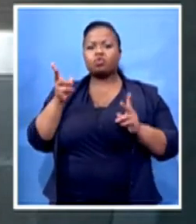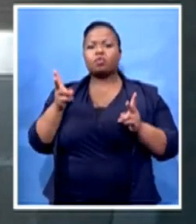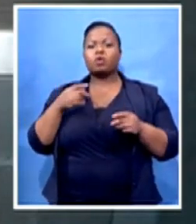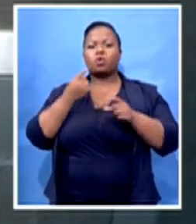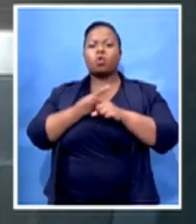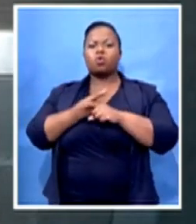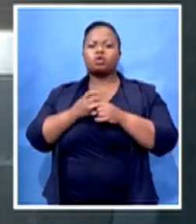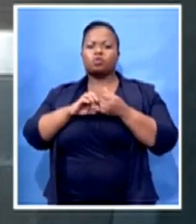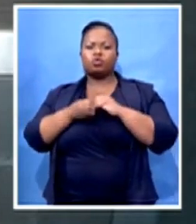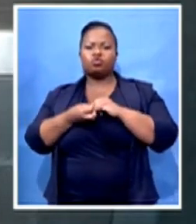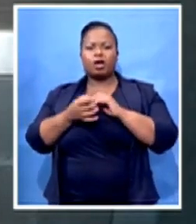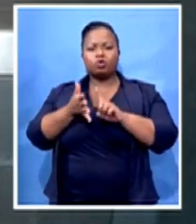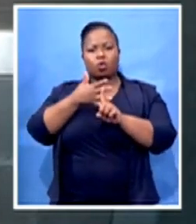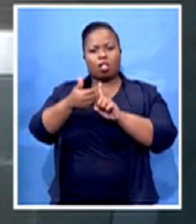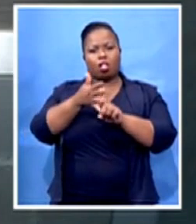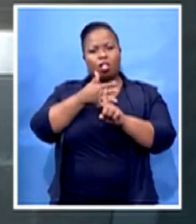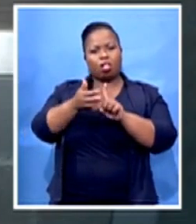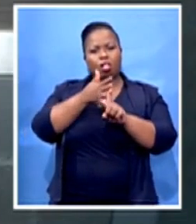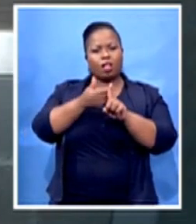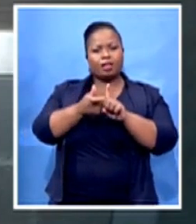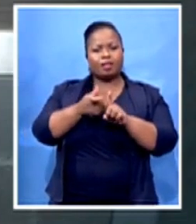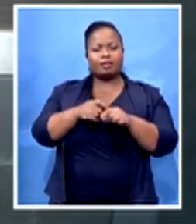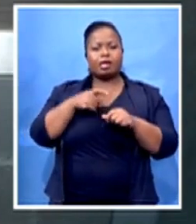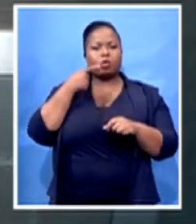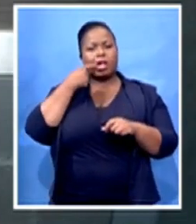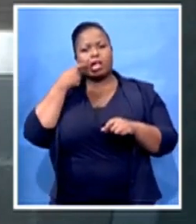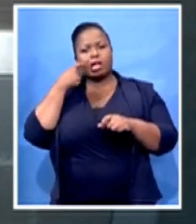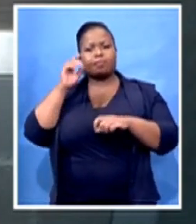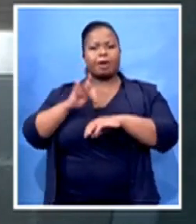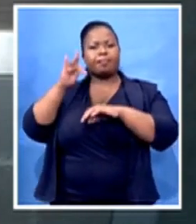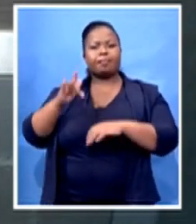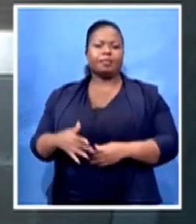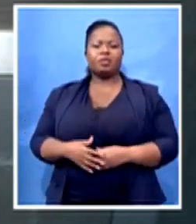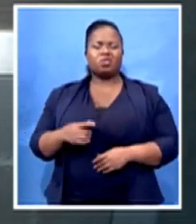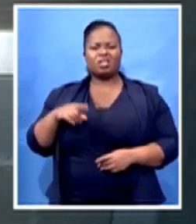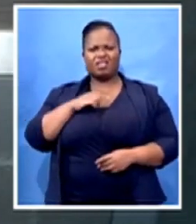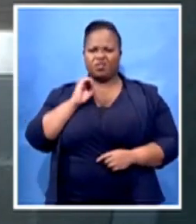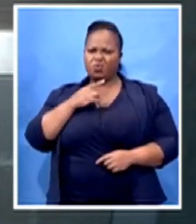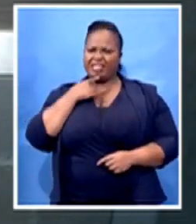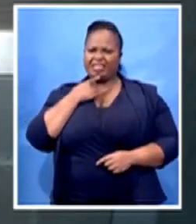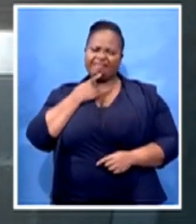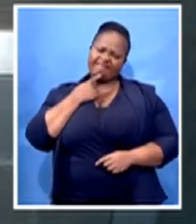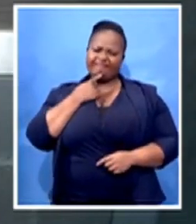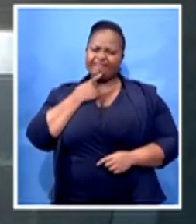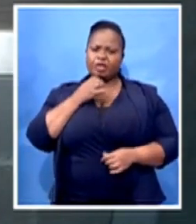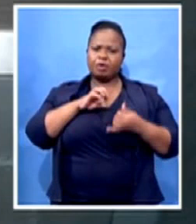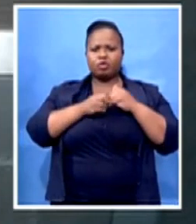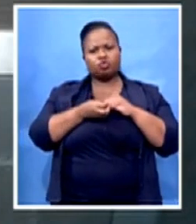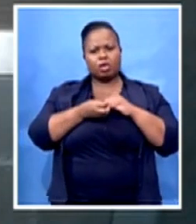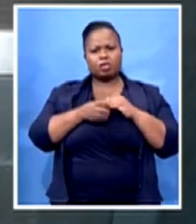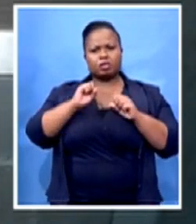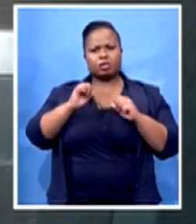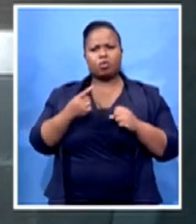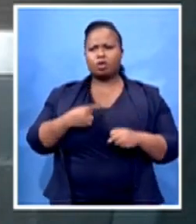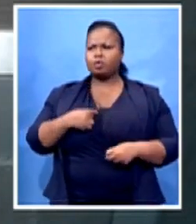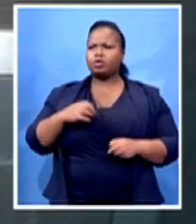haste. So if you're in a scenario where you think that somebody's trying to force me to do something and act in haste, just slow